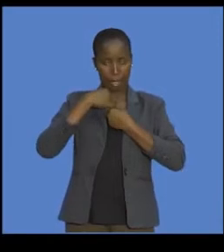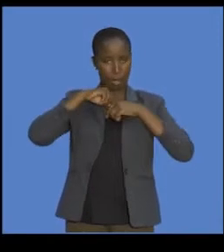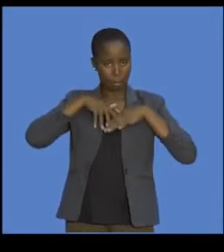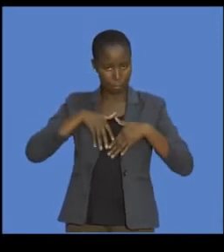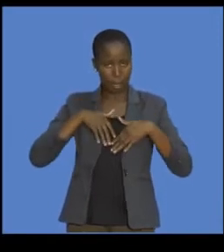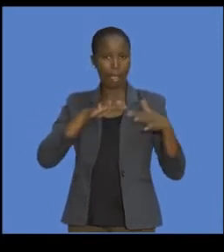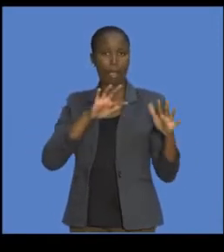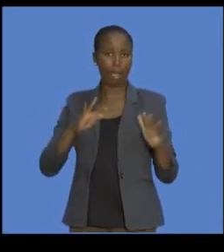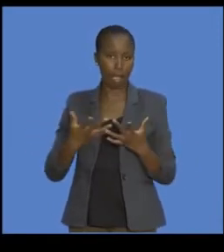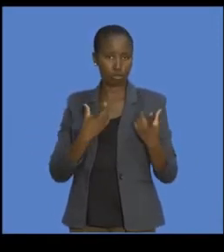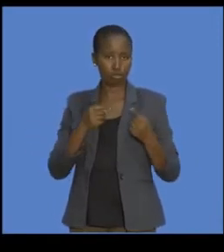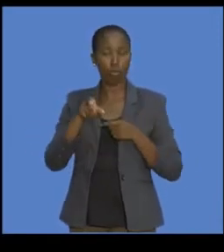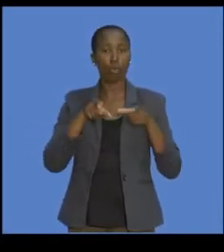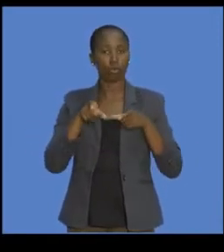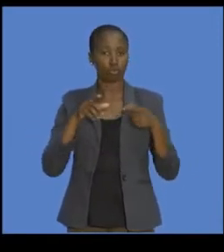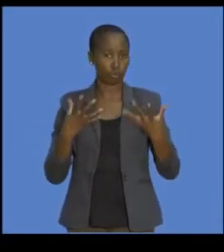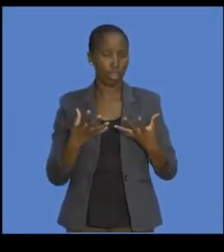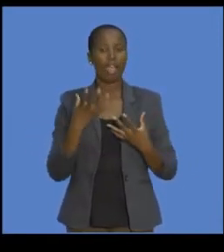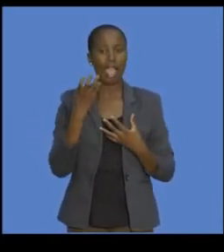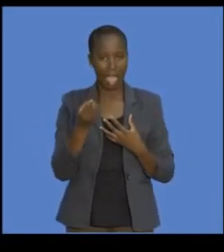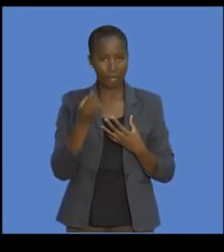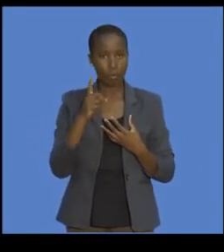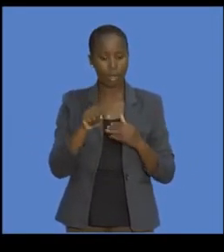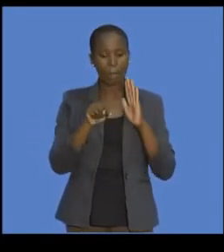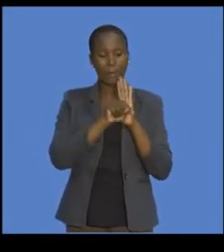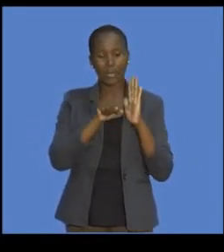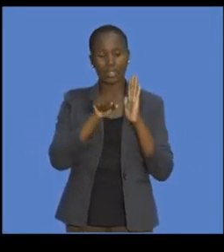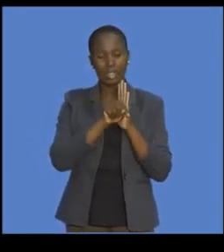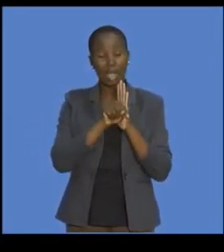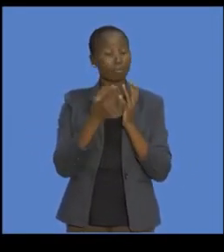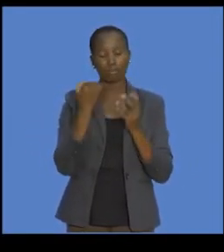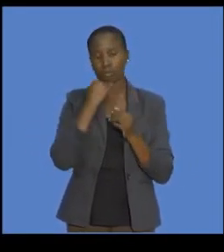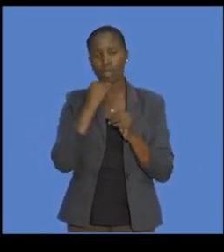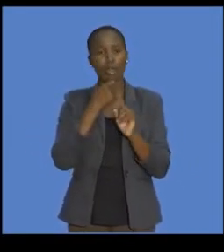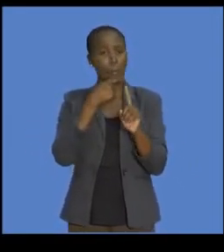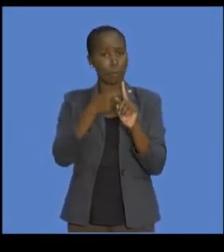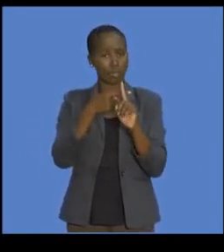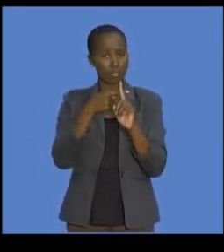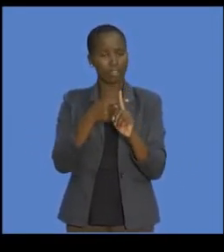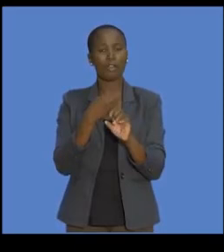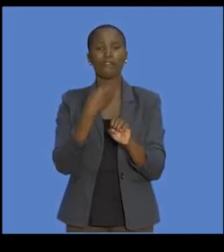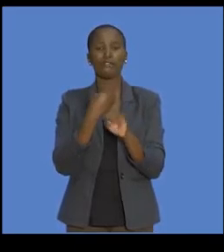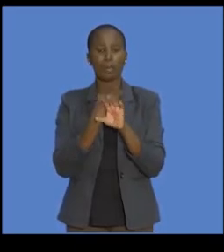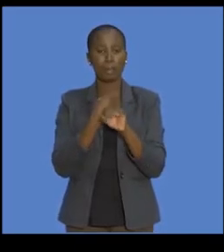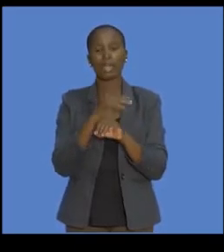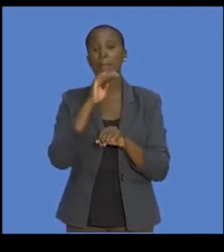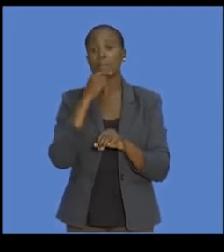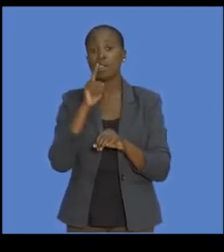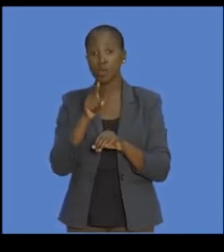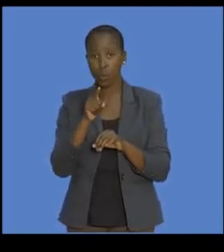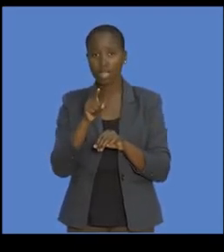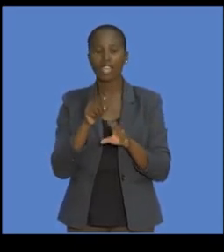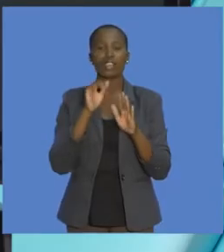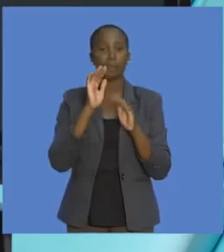this control process, which is a positive feedback, would be blood clotting and childbirth. So during